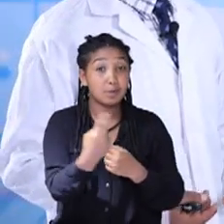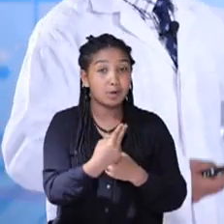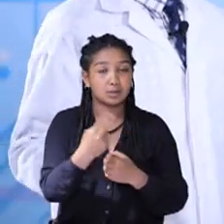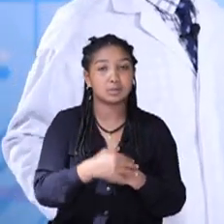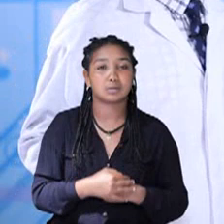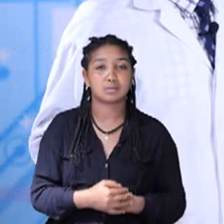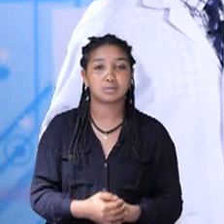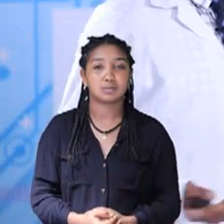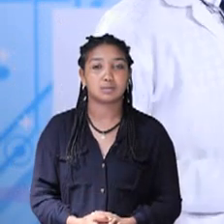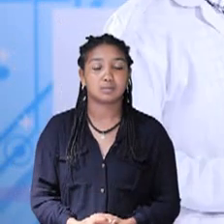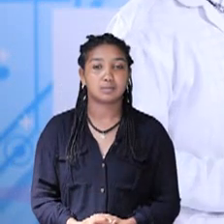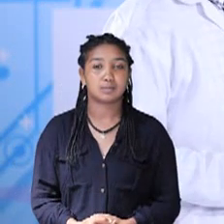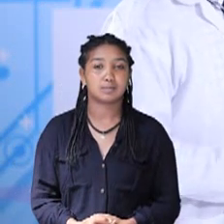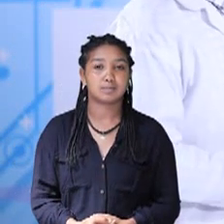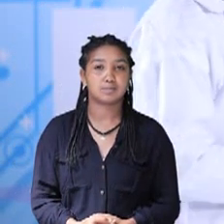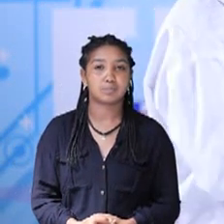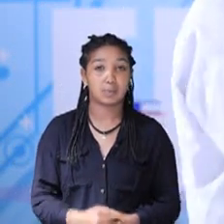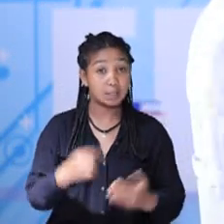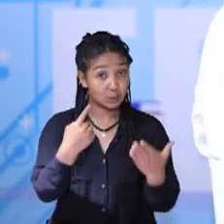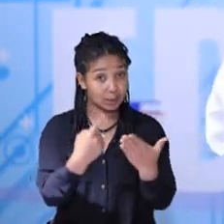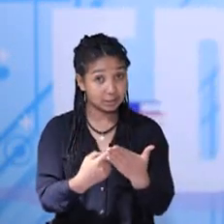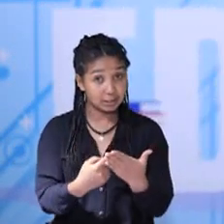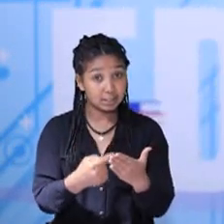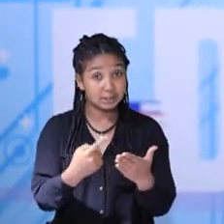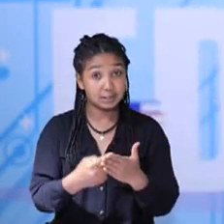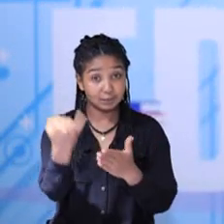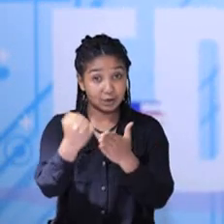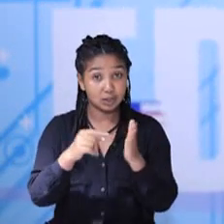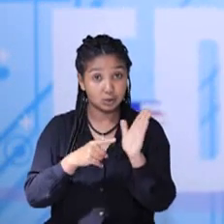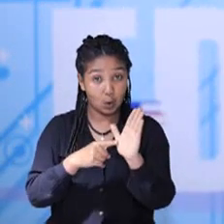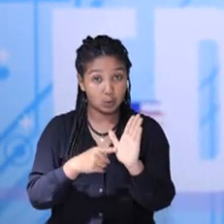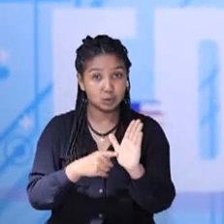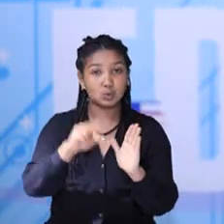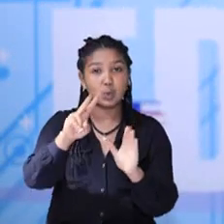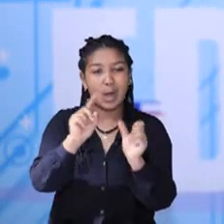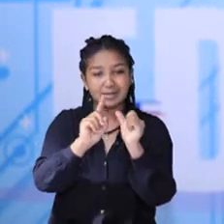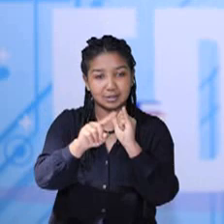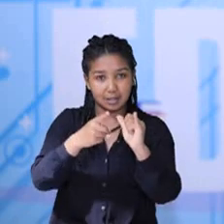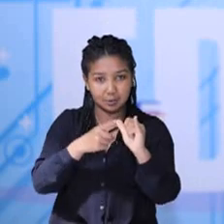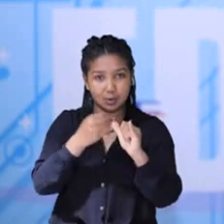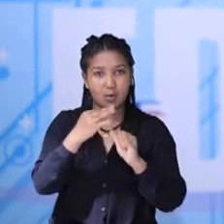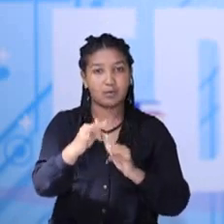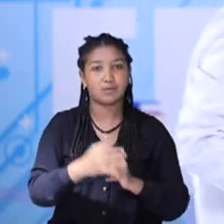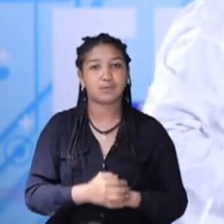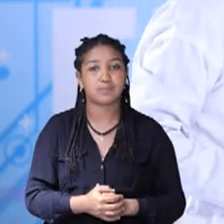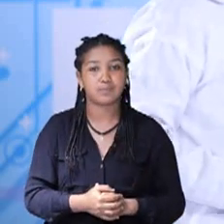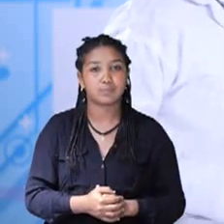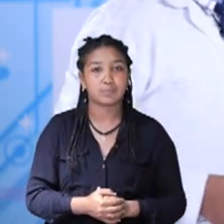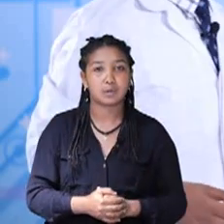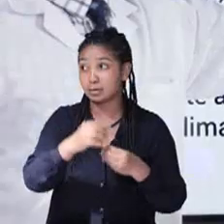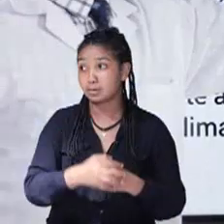advantageous alleles in them. As you can see, this figure shows 2 extremes of